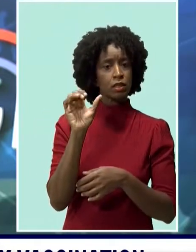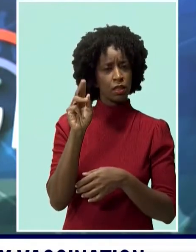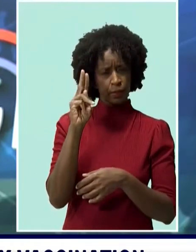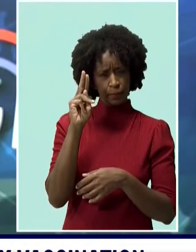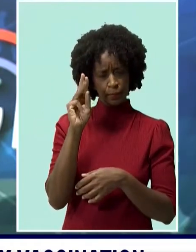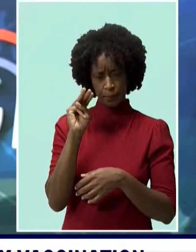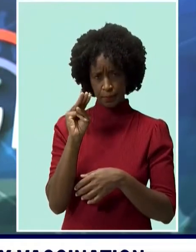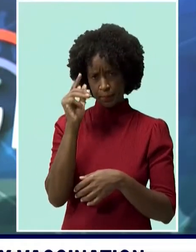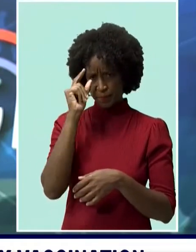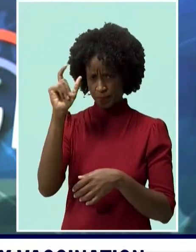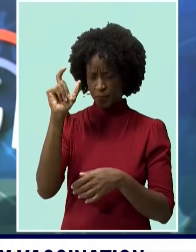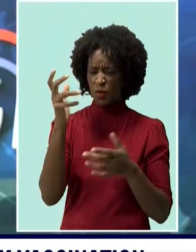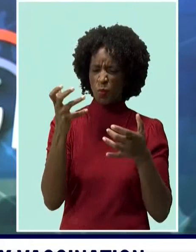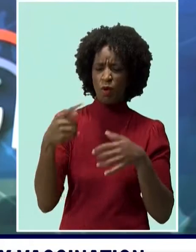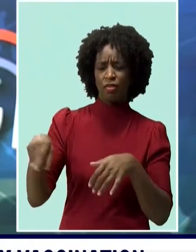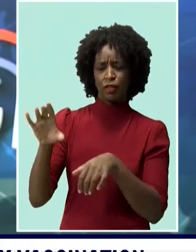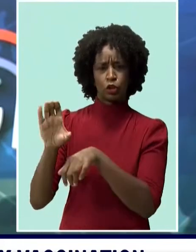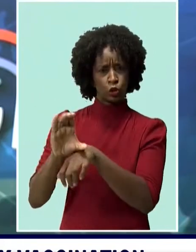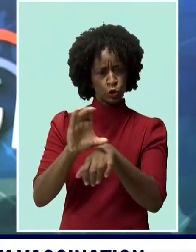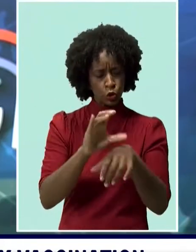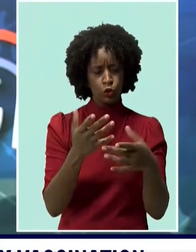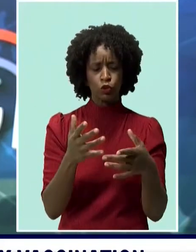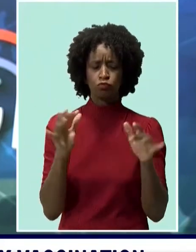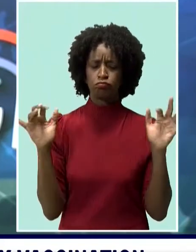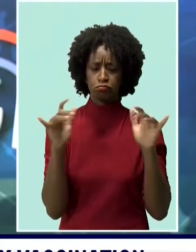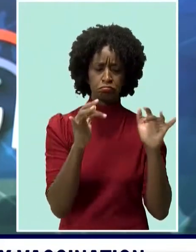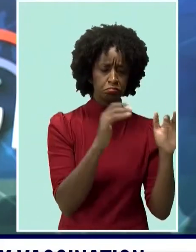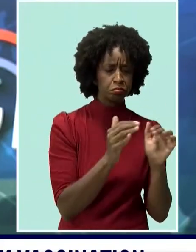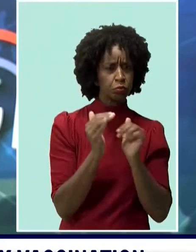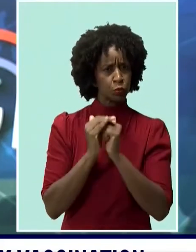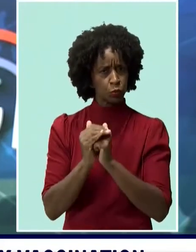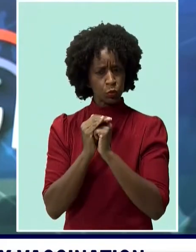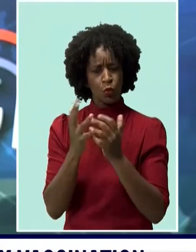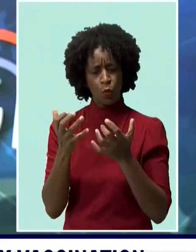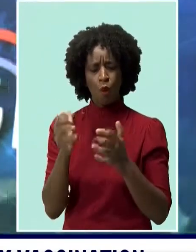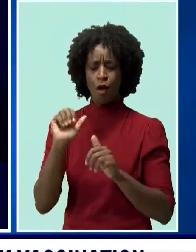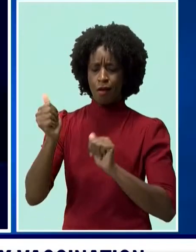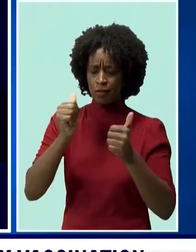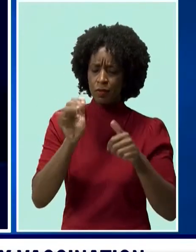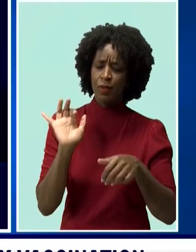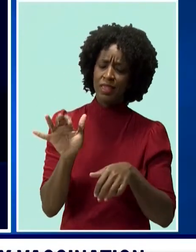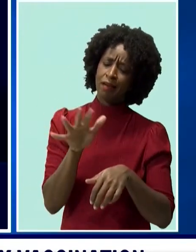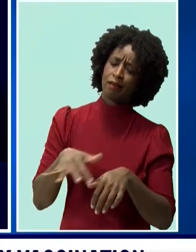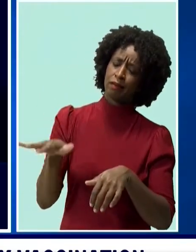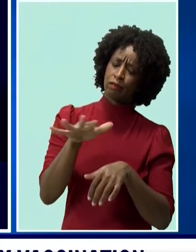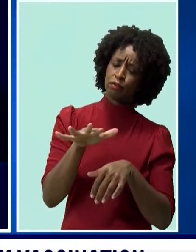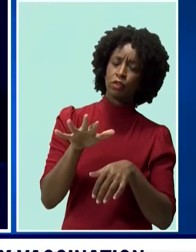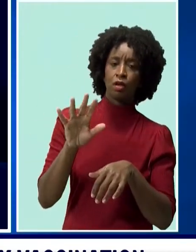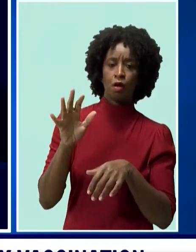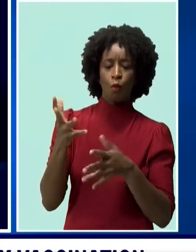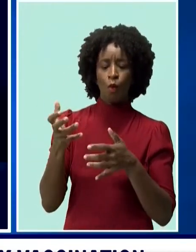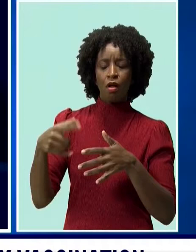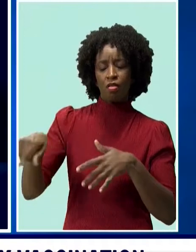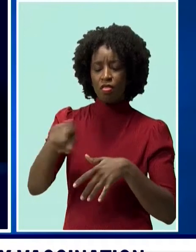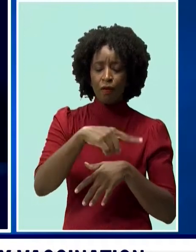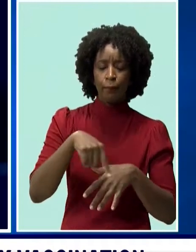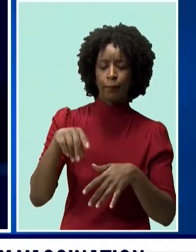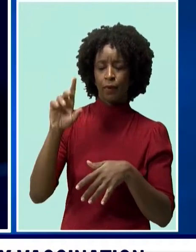says they understand the situation and recognize what needs to be done. The message needs to go out that we have